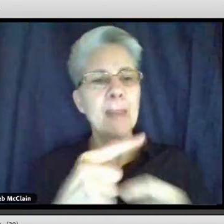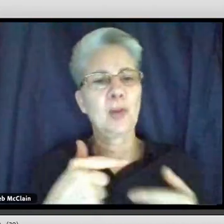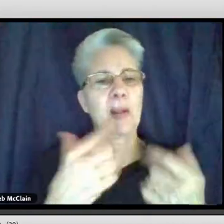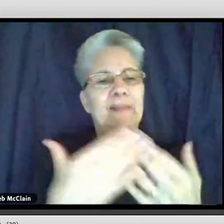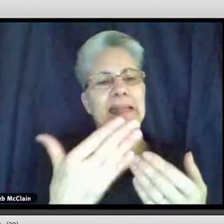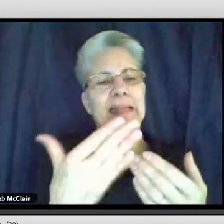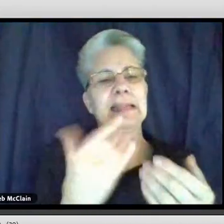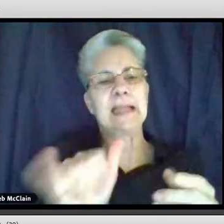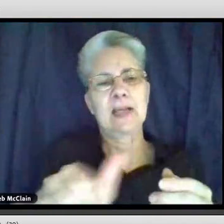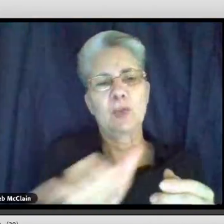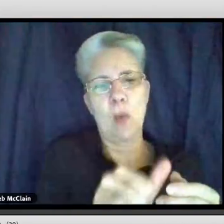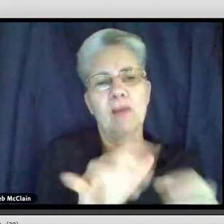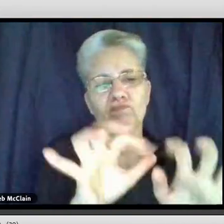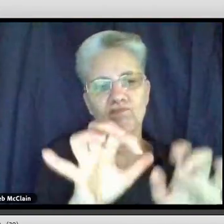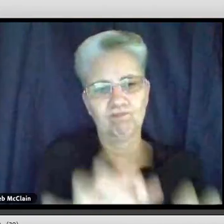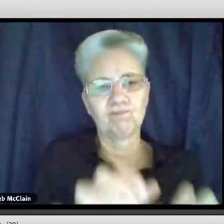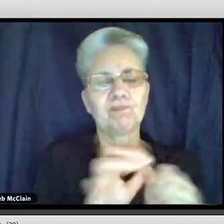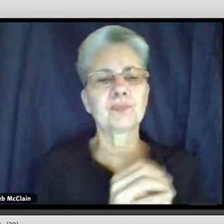little easier as well.